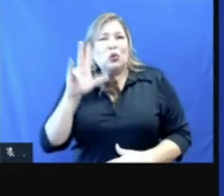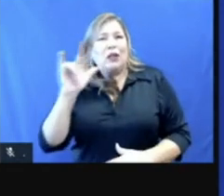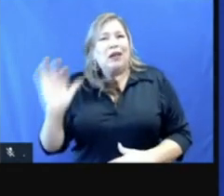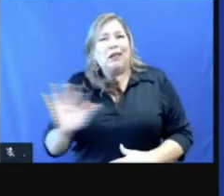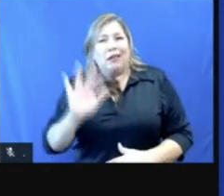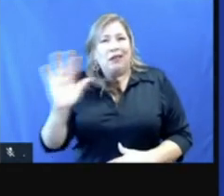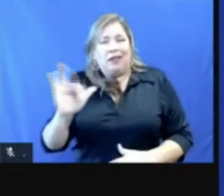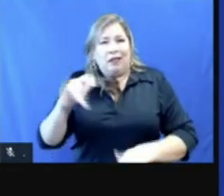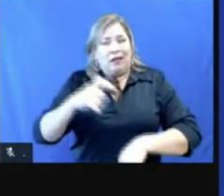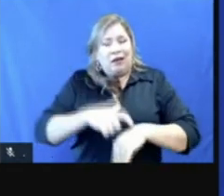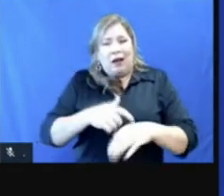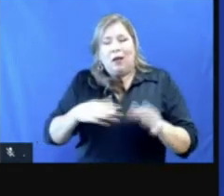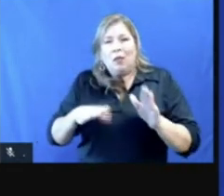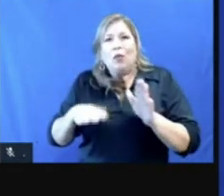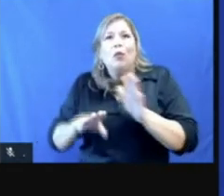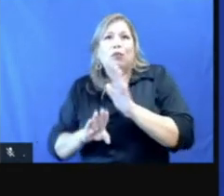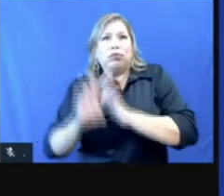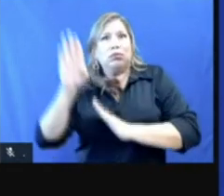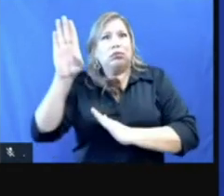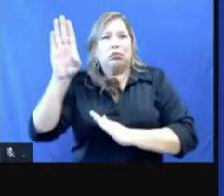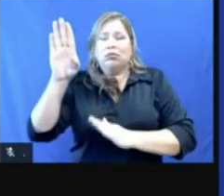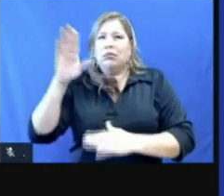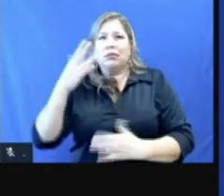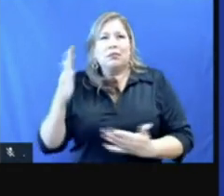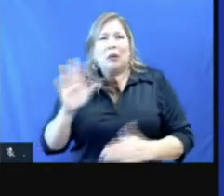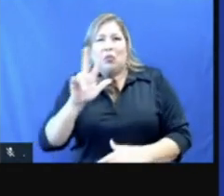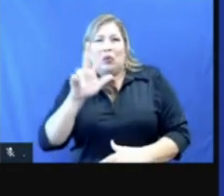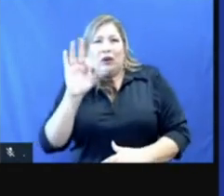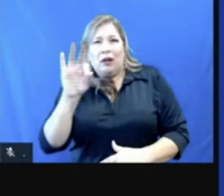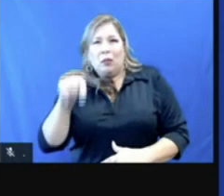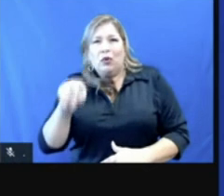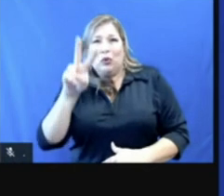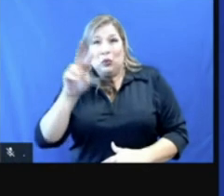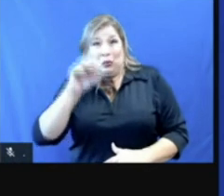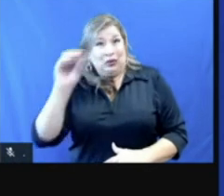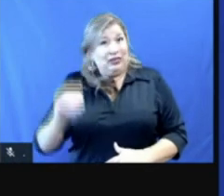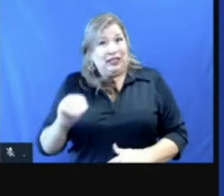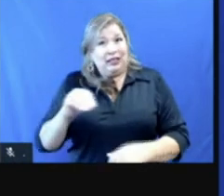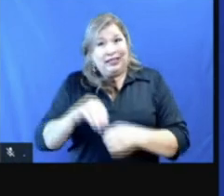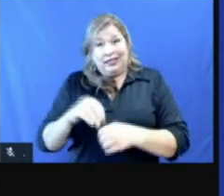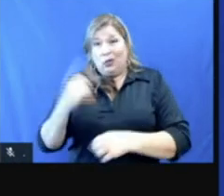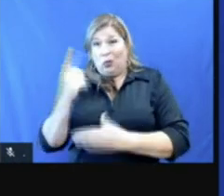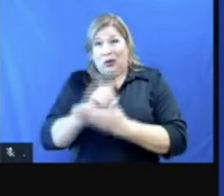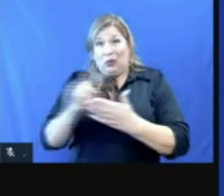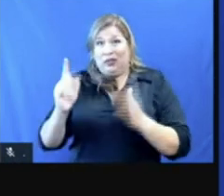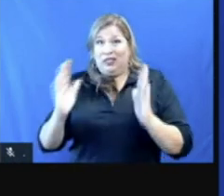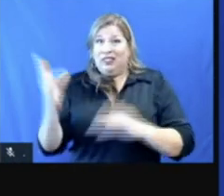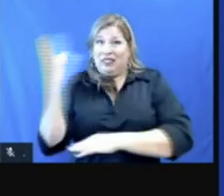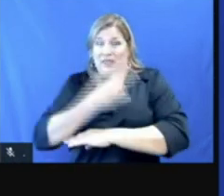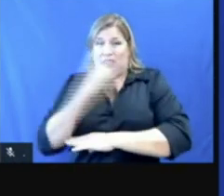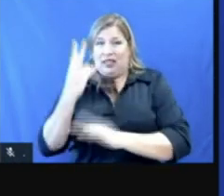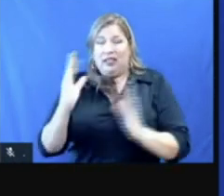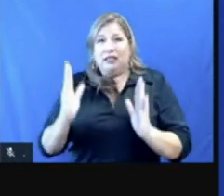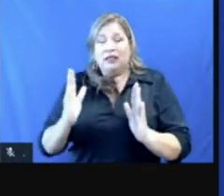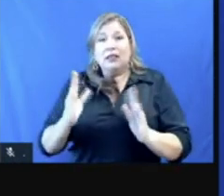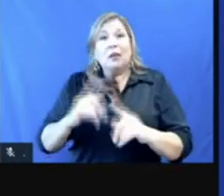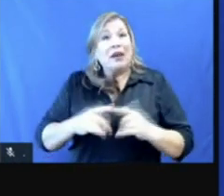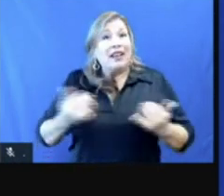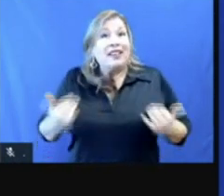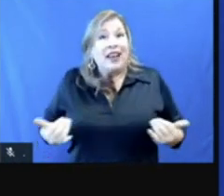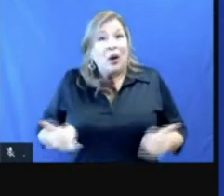had a peak rate of increase of about 39.2% over a 7-day period. Again, here we're